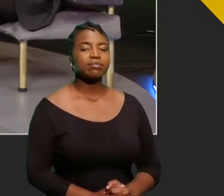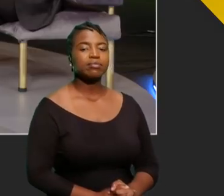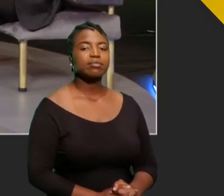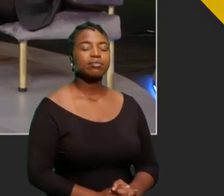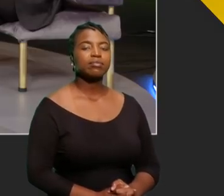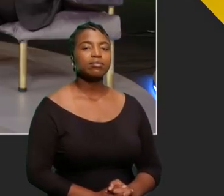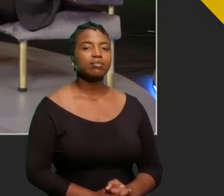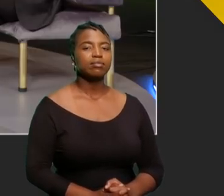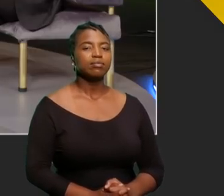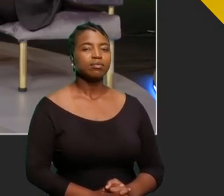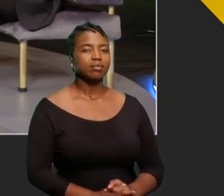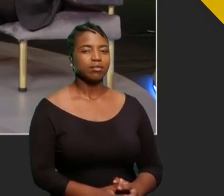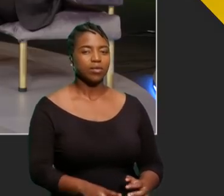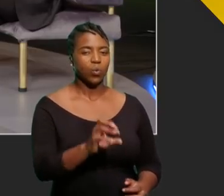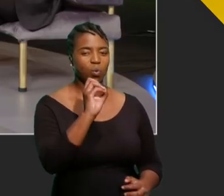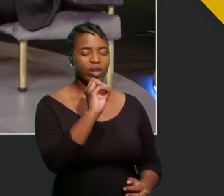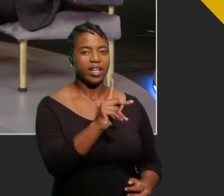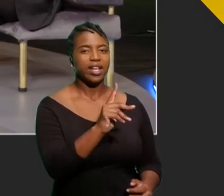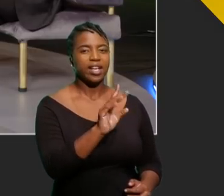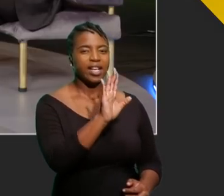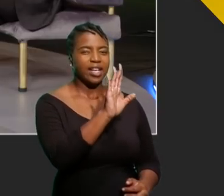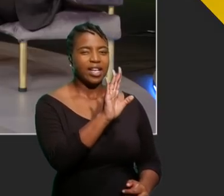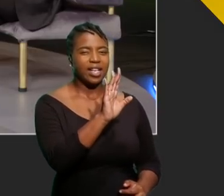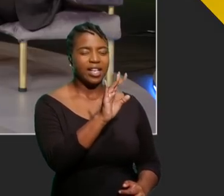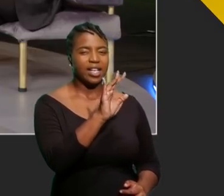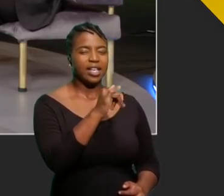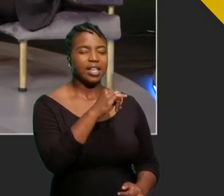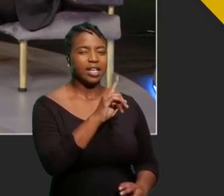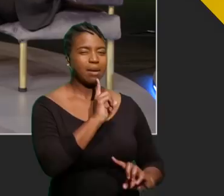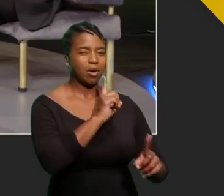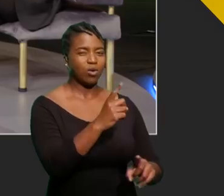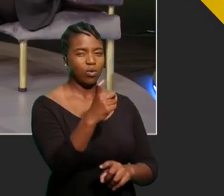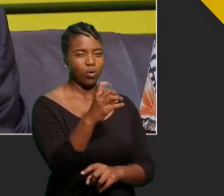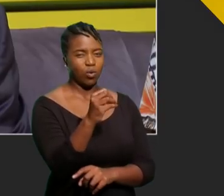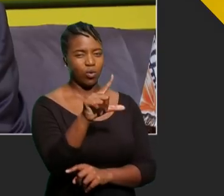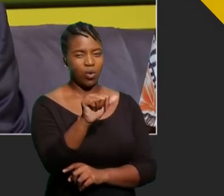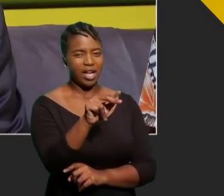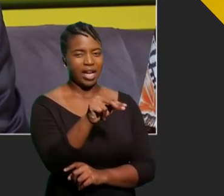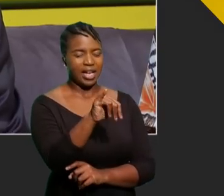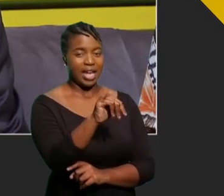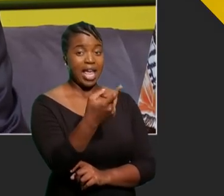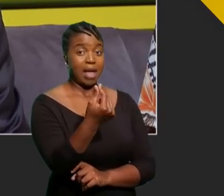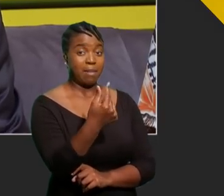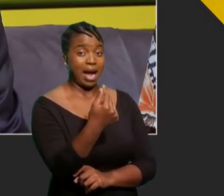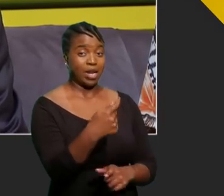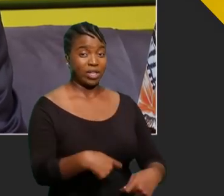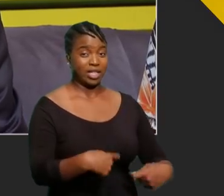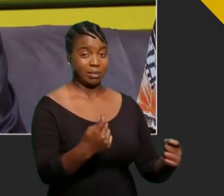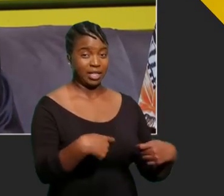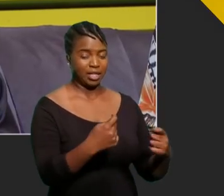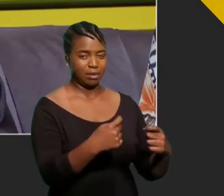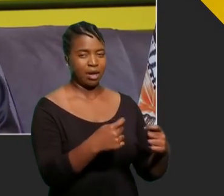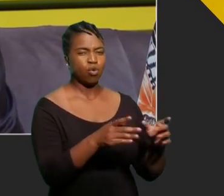Okay, I think that Nkelewisho is good in jeng. Nyavumela notolana wuti, le mali espendo guma commission